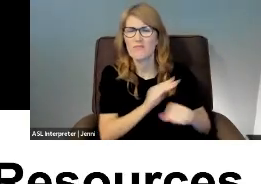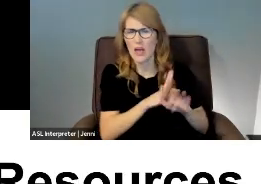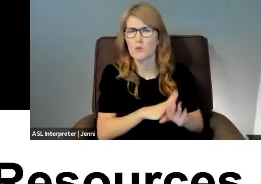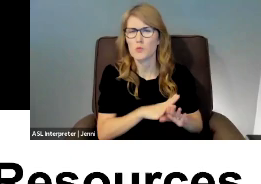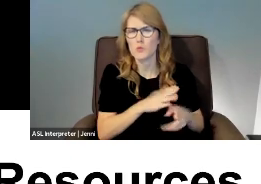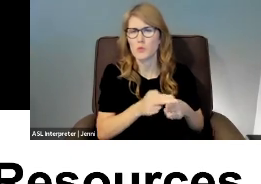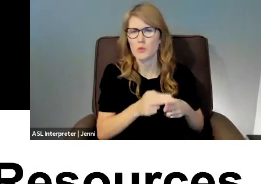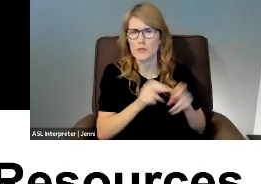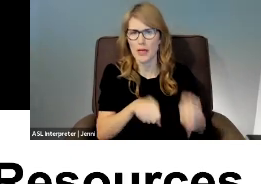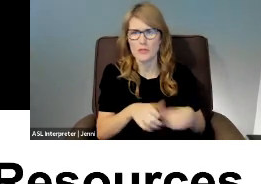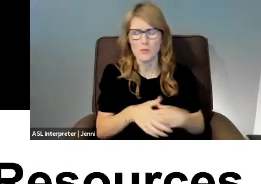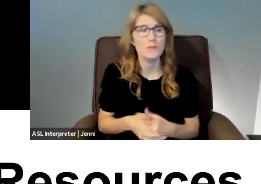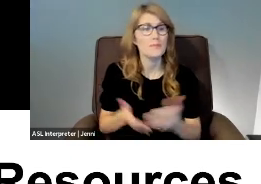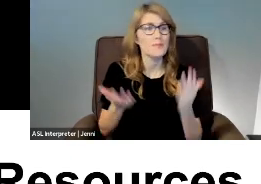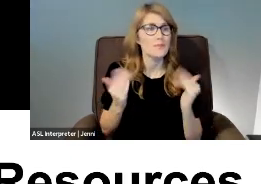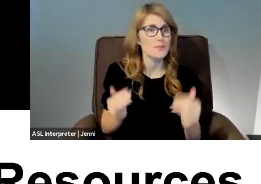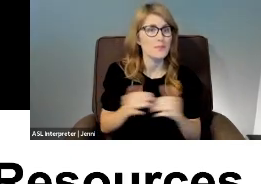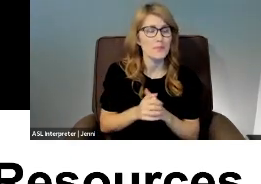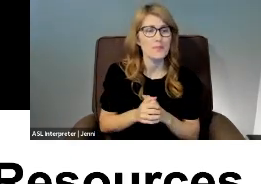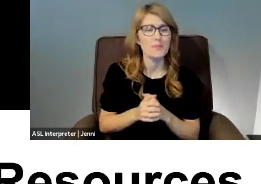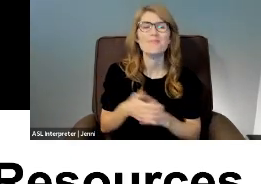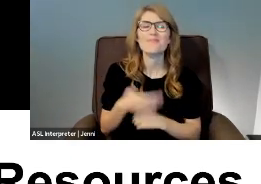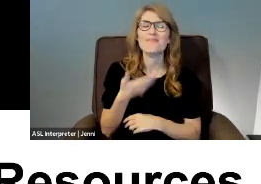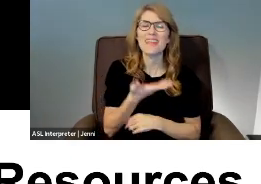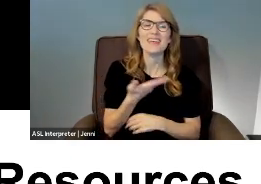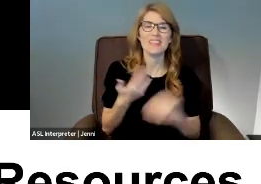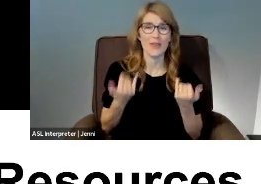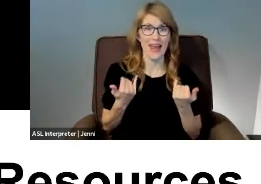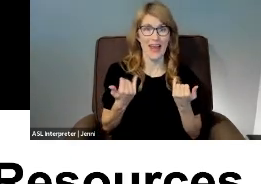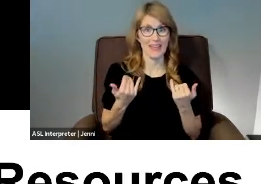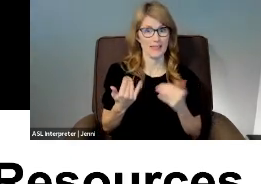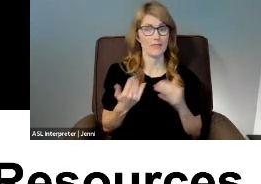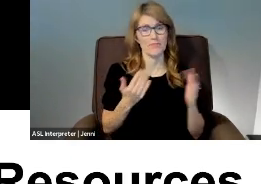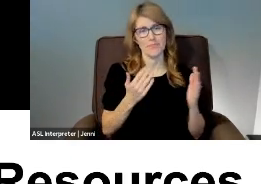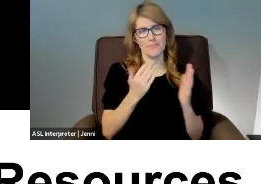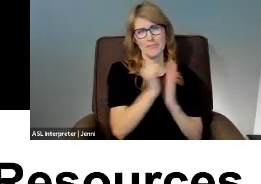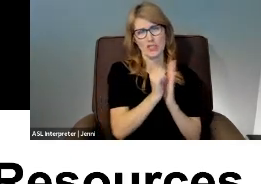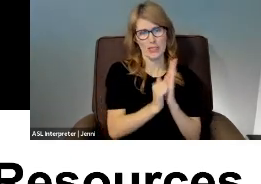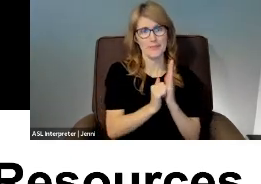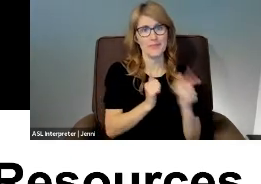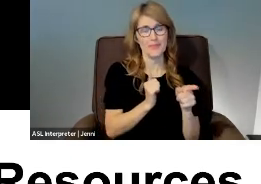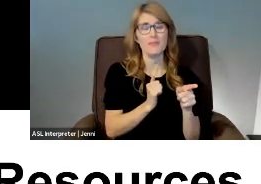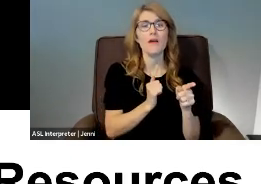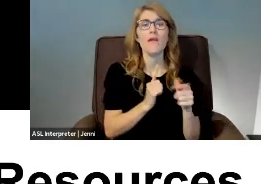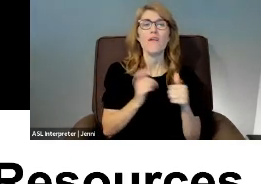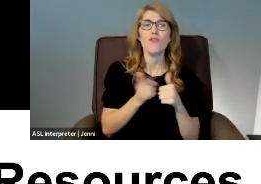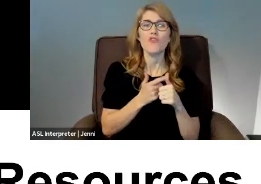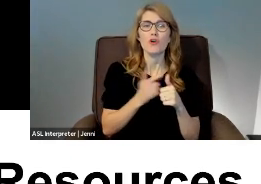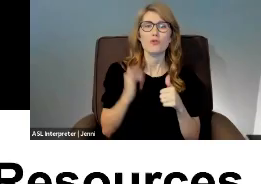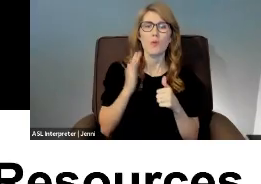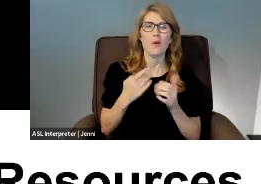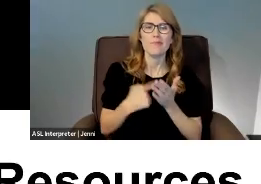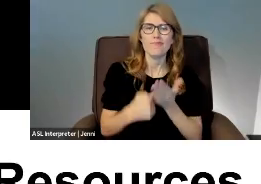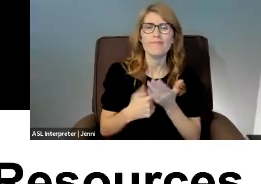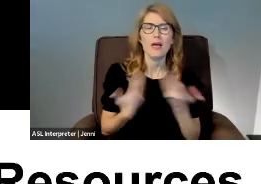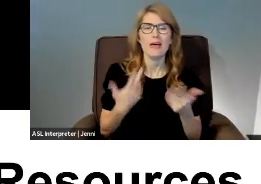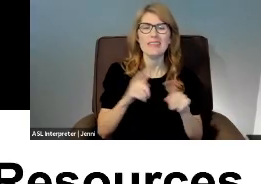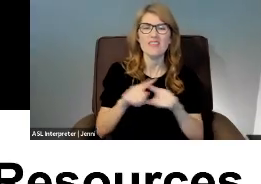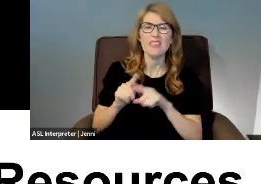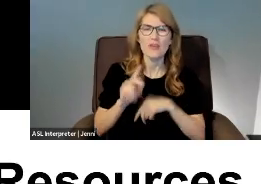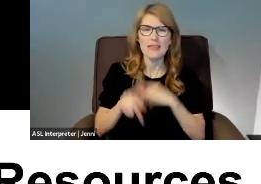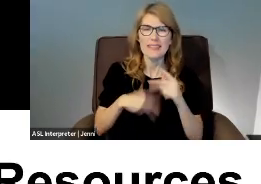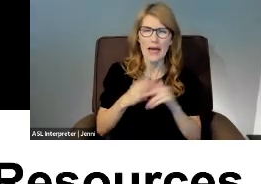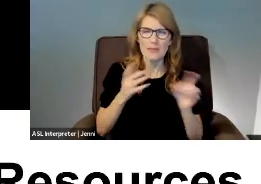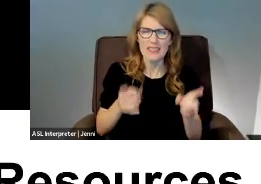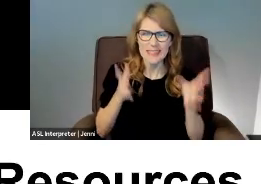please. So this is our agenda for today. First, we're going to talk about types of disasters. We're going to move on to